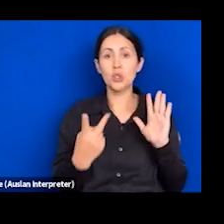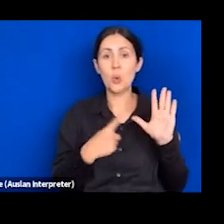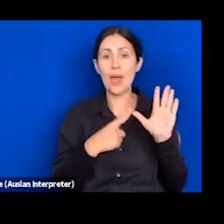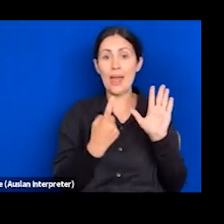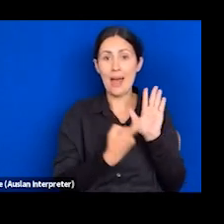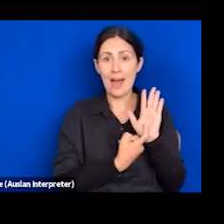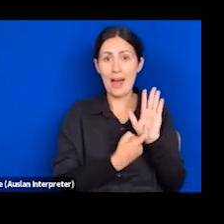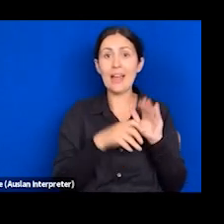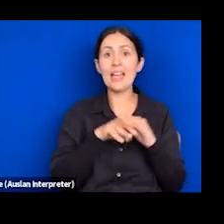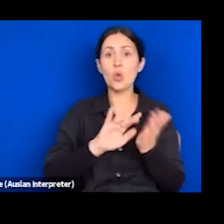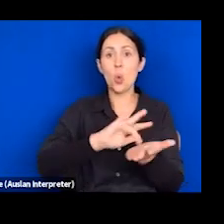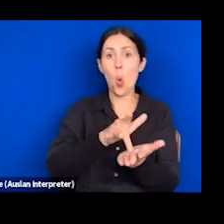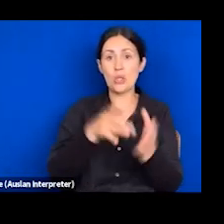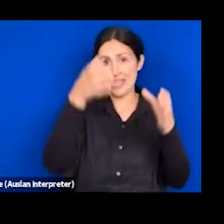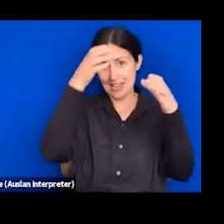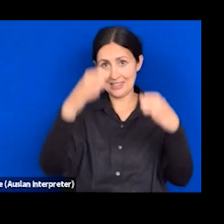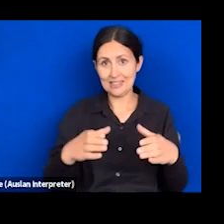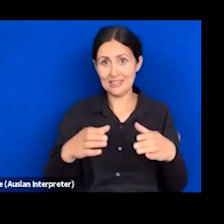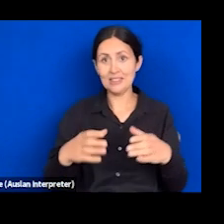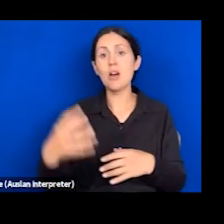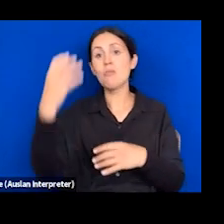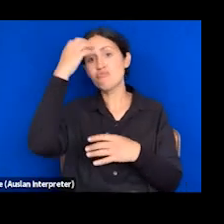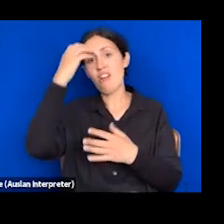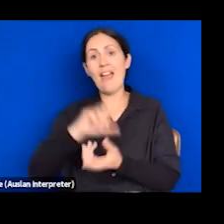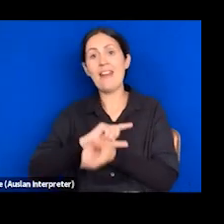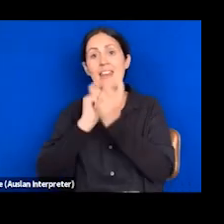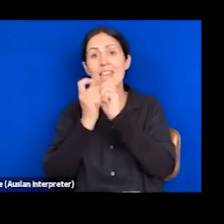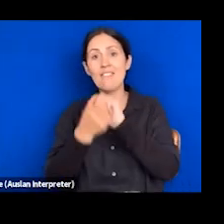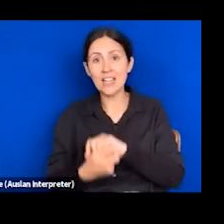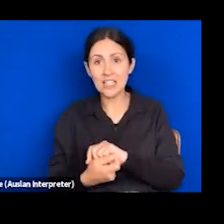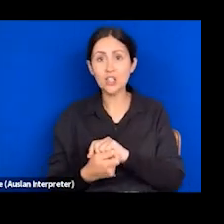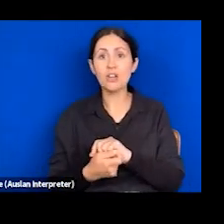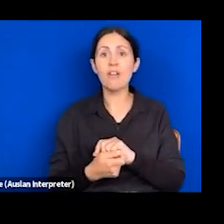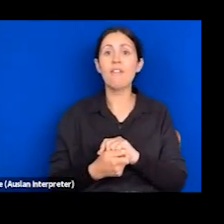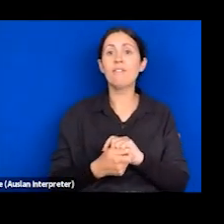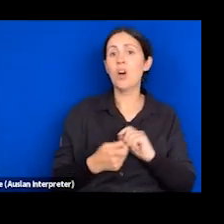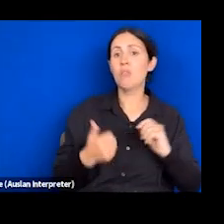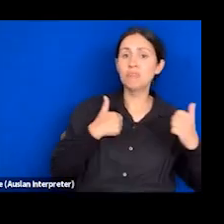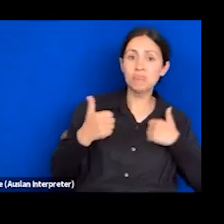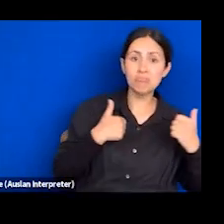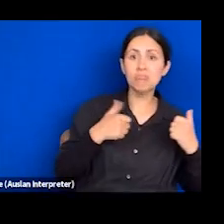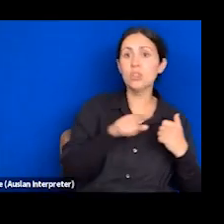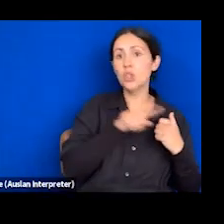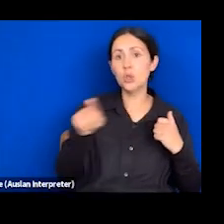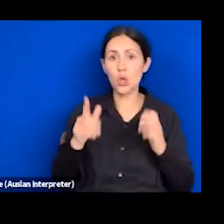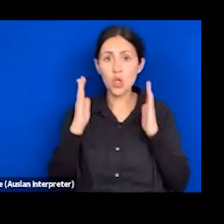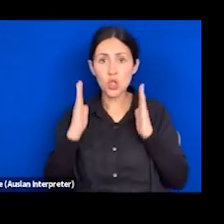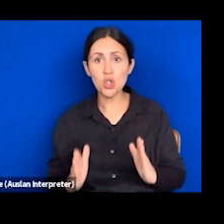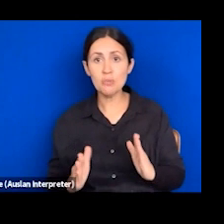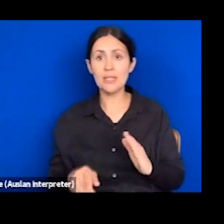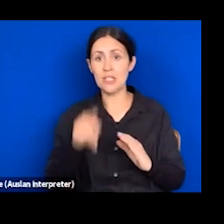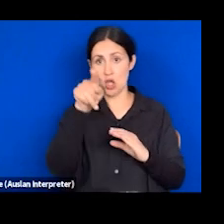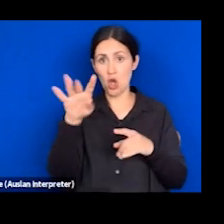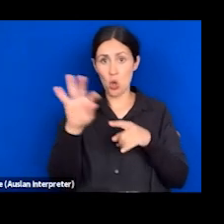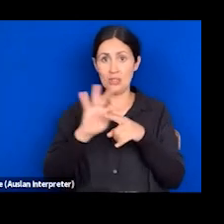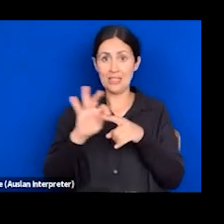association cortex. We can look at brain evolution, macaque to human, and what we're plotting here with the hot colors is where